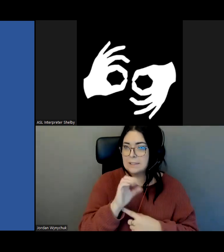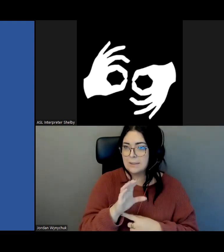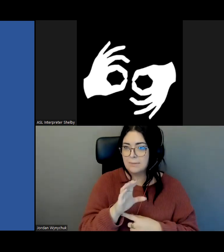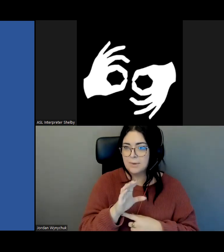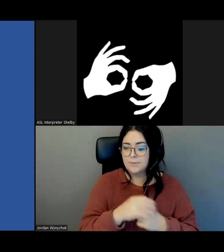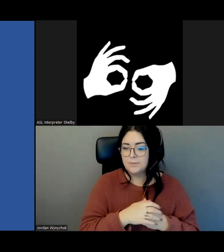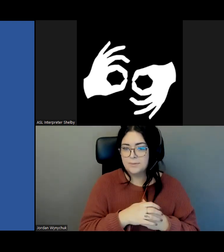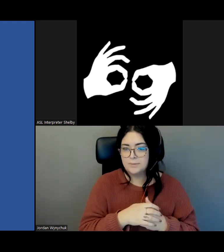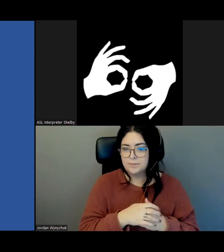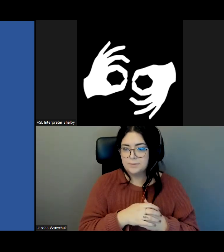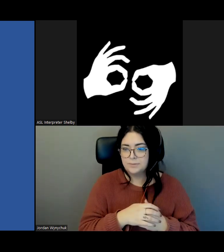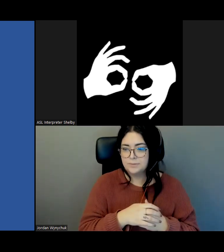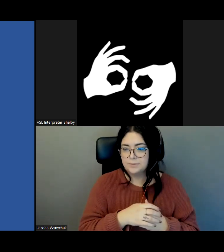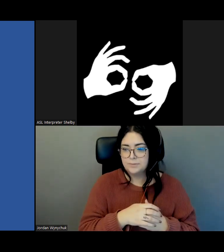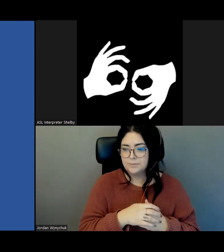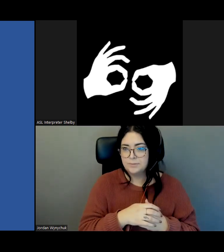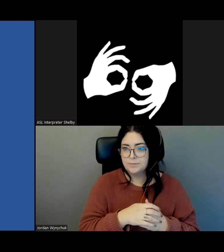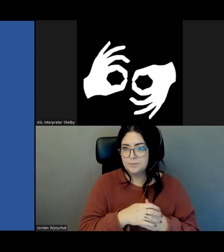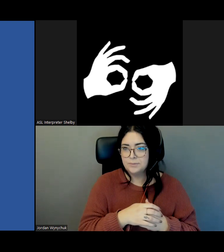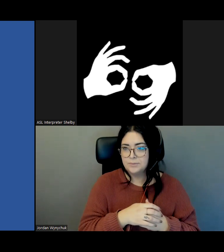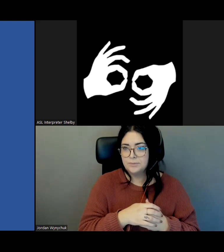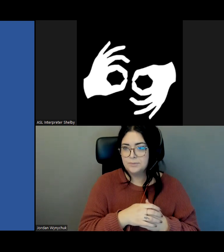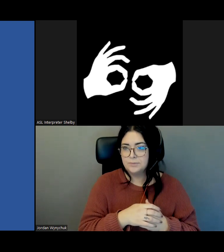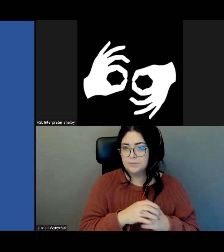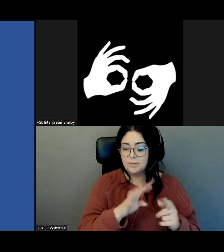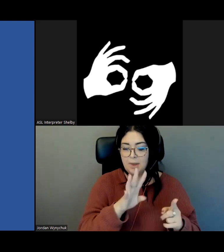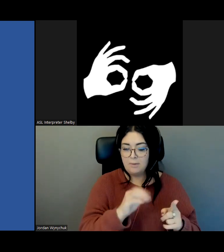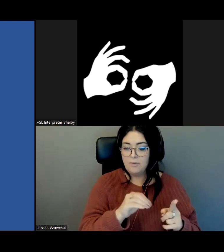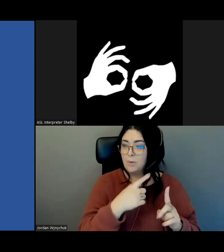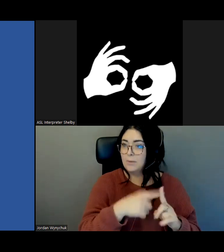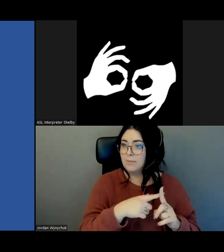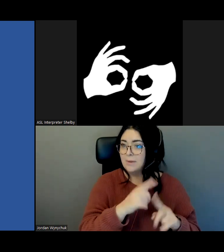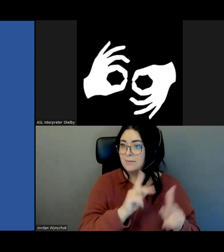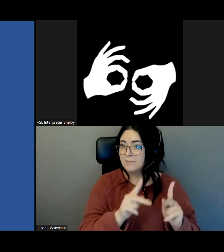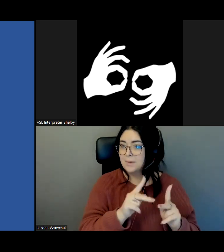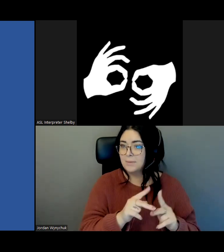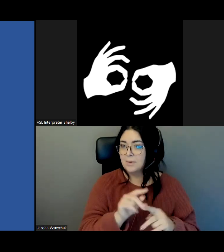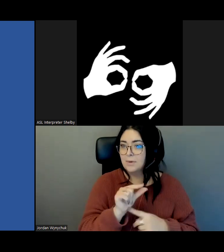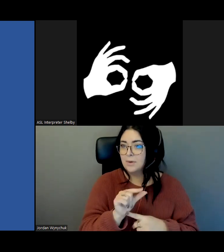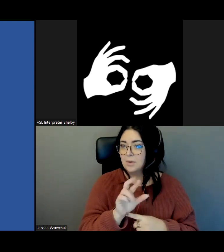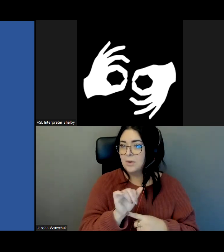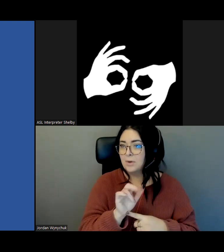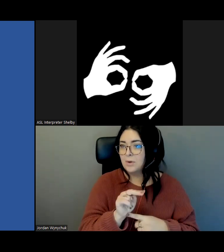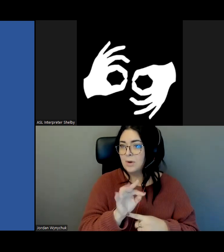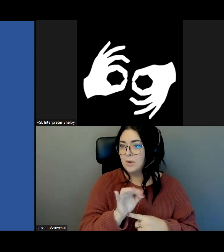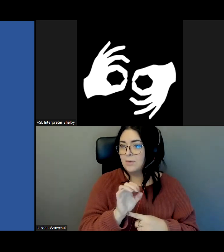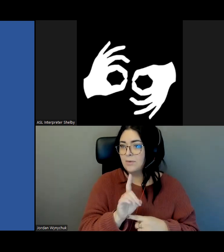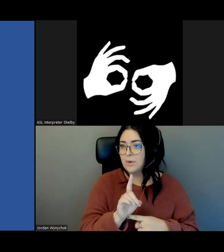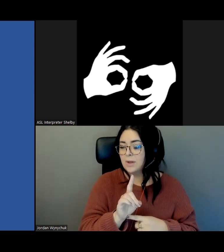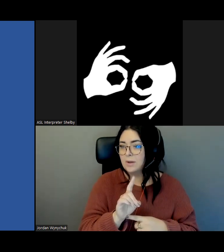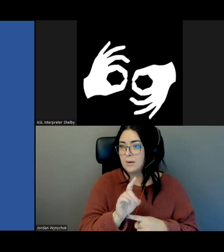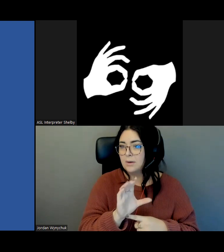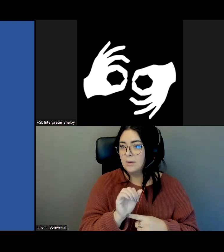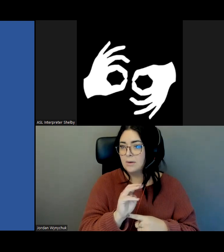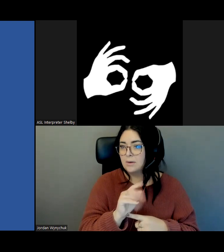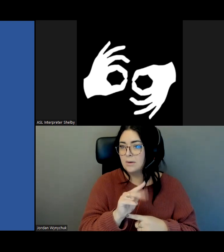dinners. We were able to feed 40 plus folks. We had it at Grenfell campus. Quinn Jesso